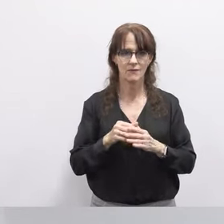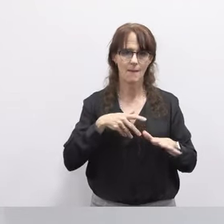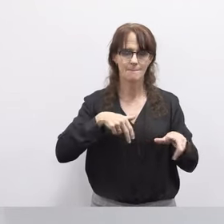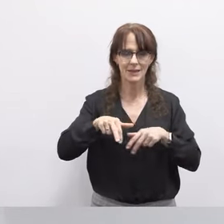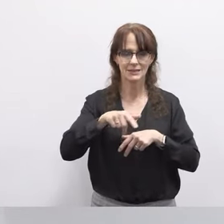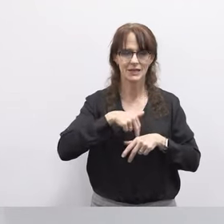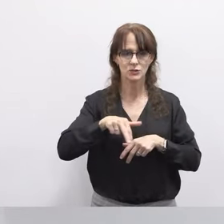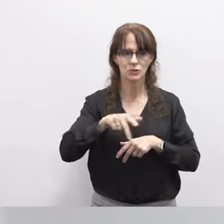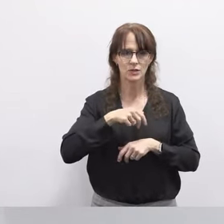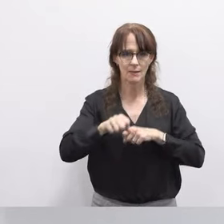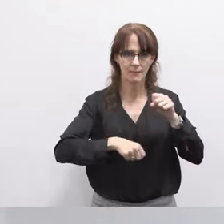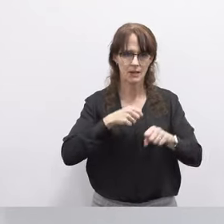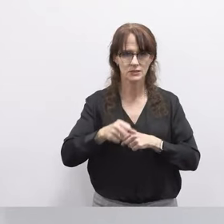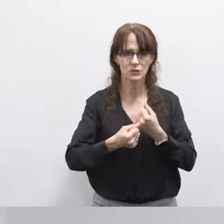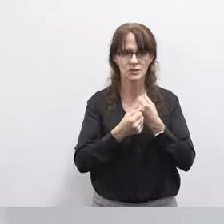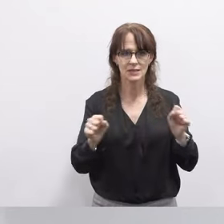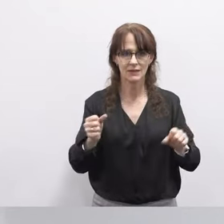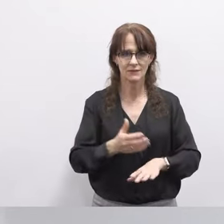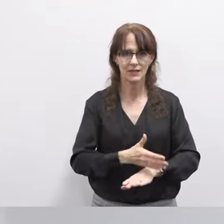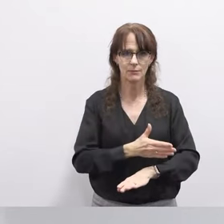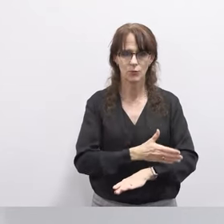improvements.